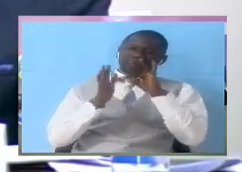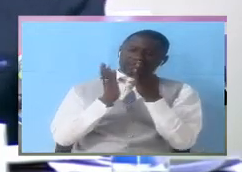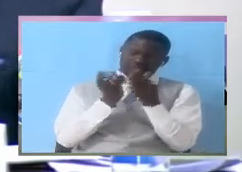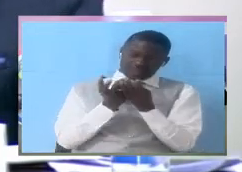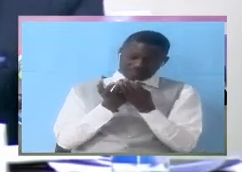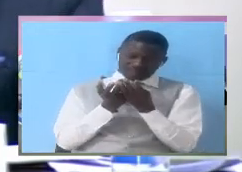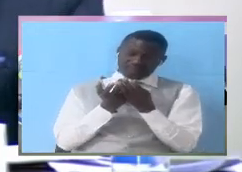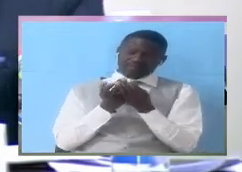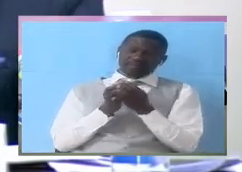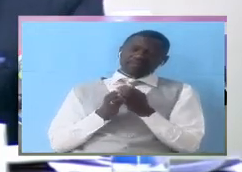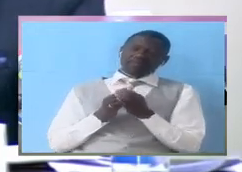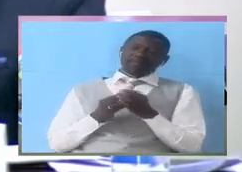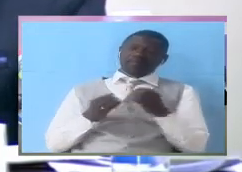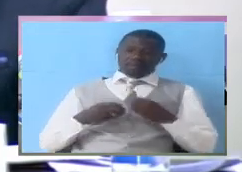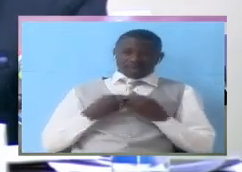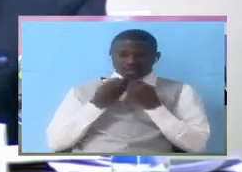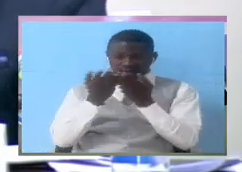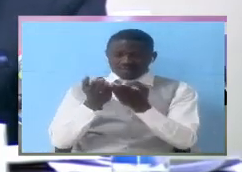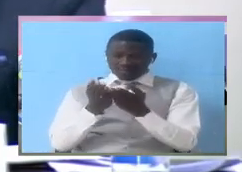give you another opportunity